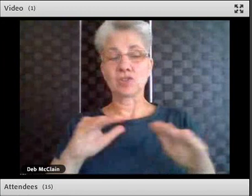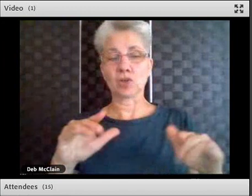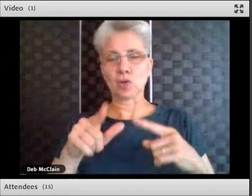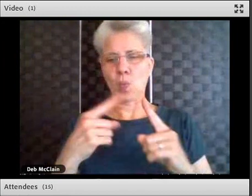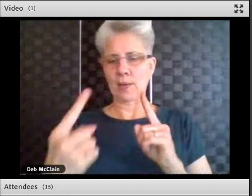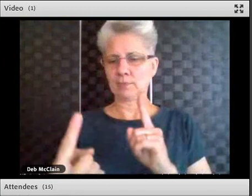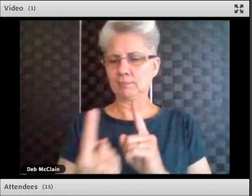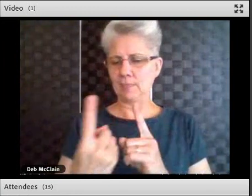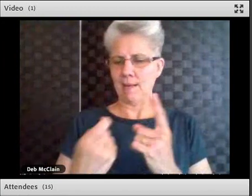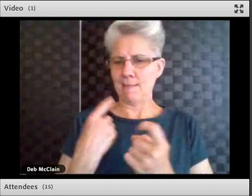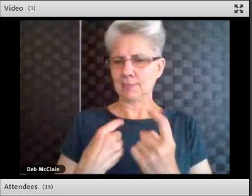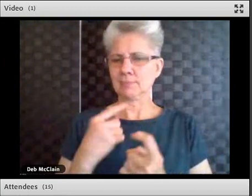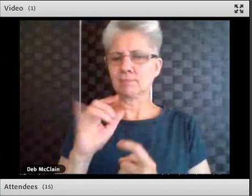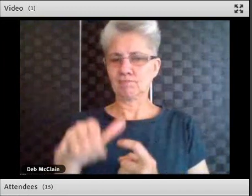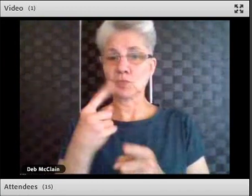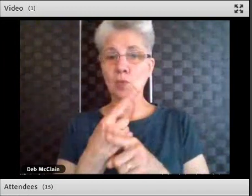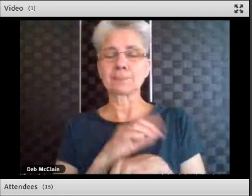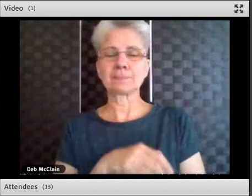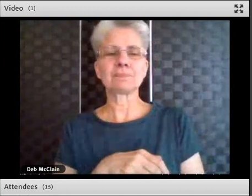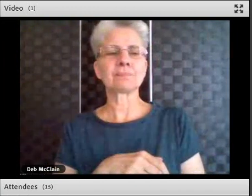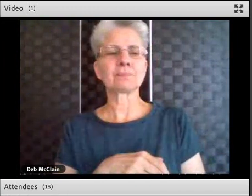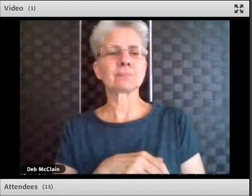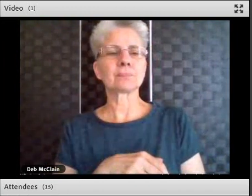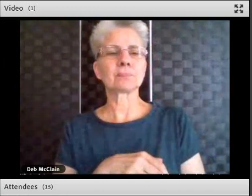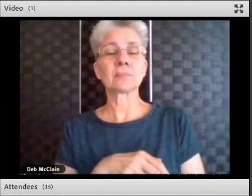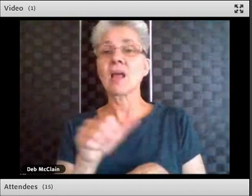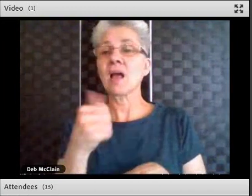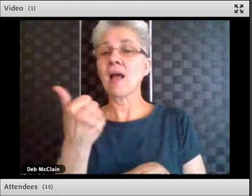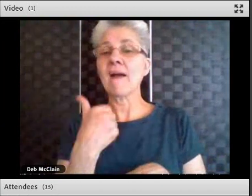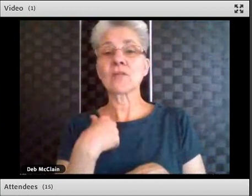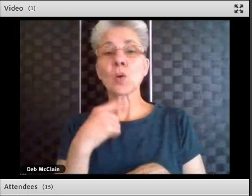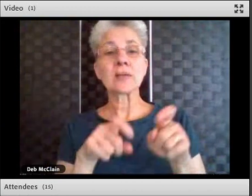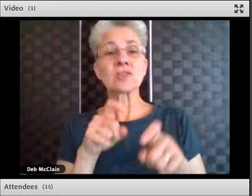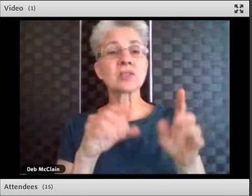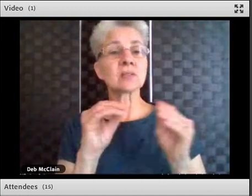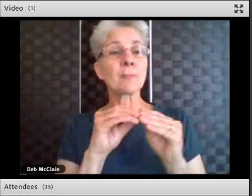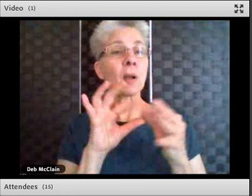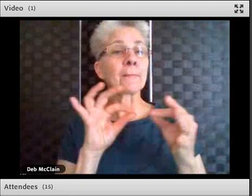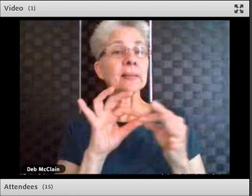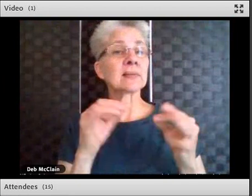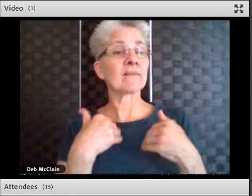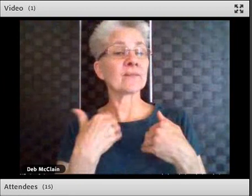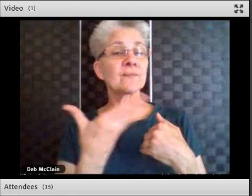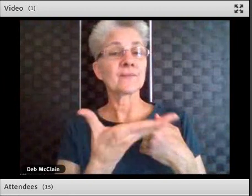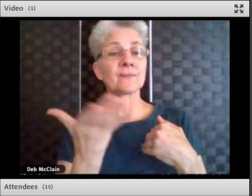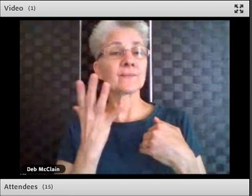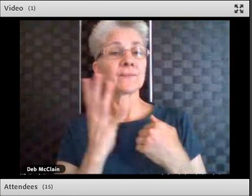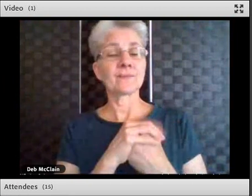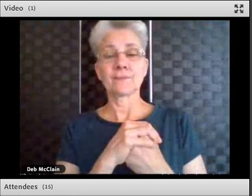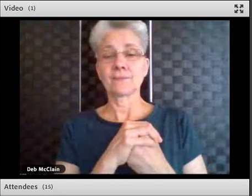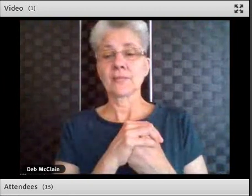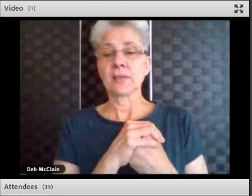children. So, does anyone have any other questions or comments?